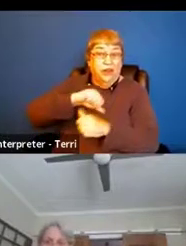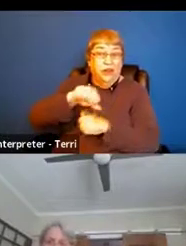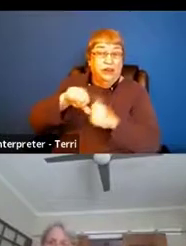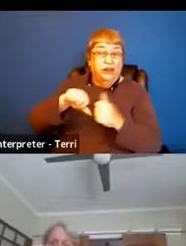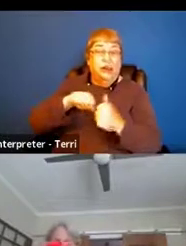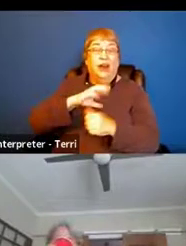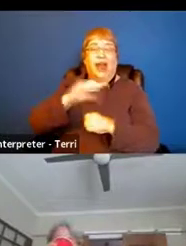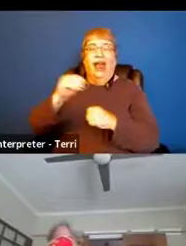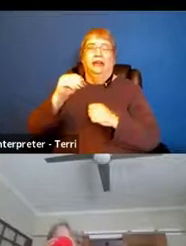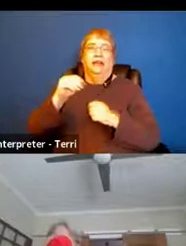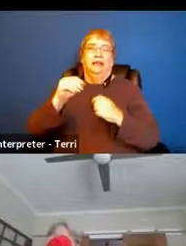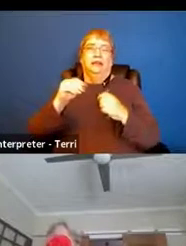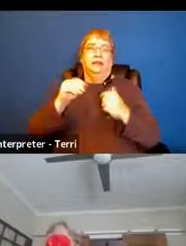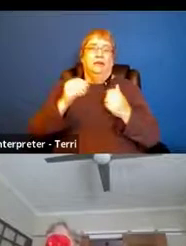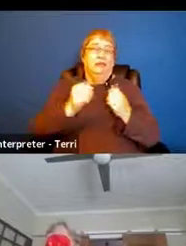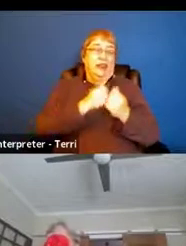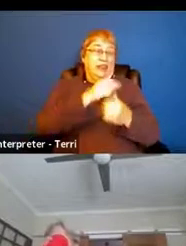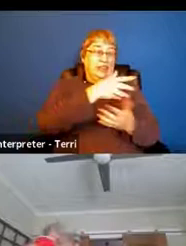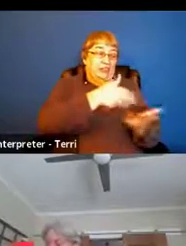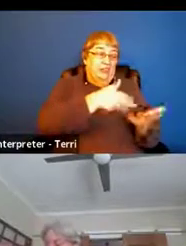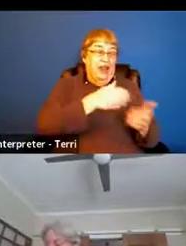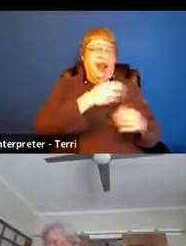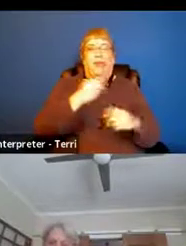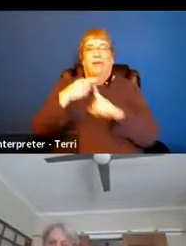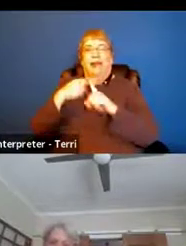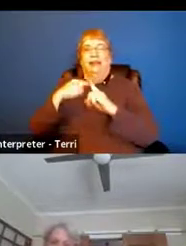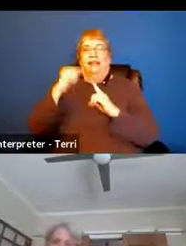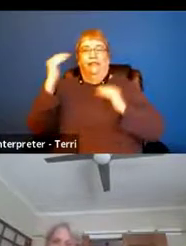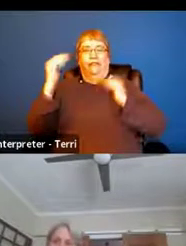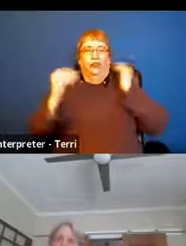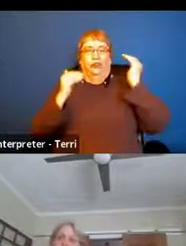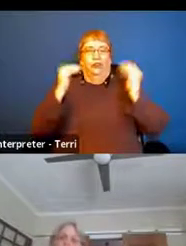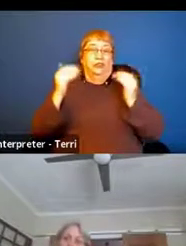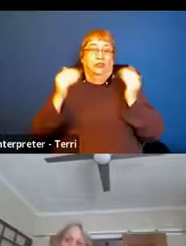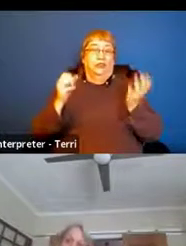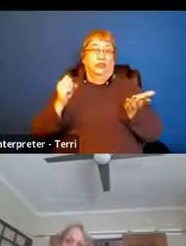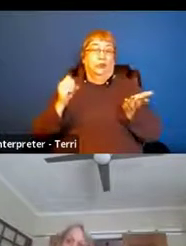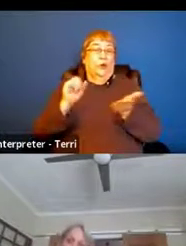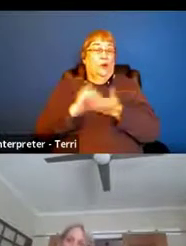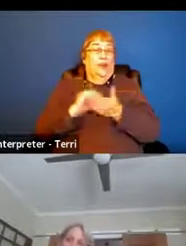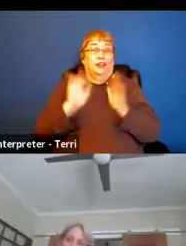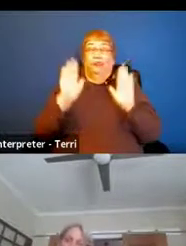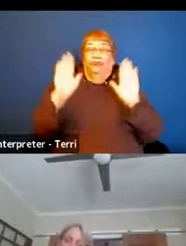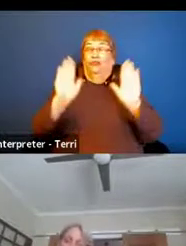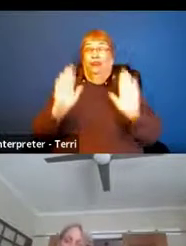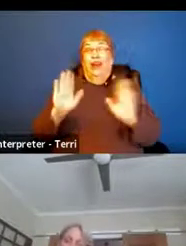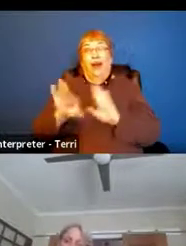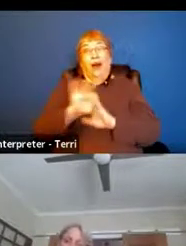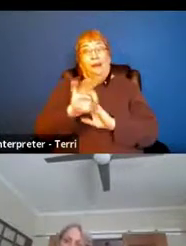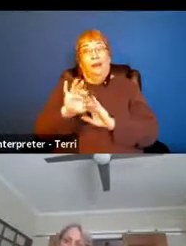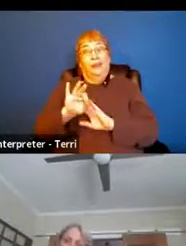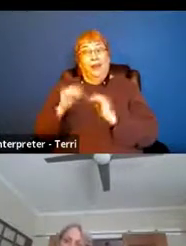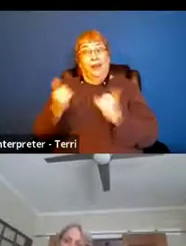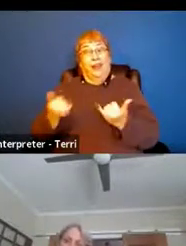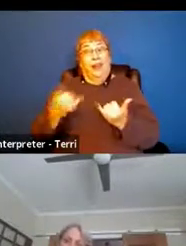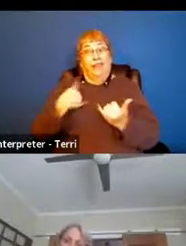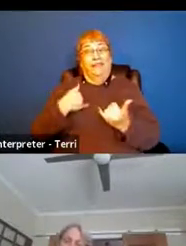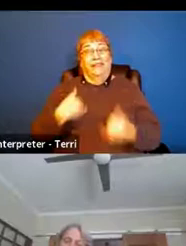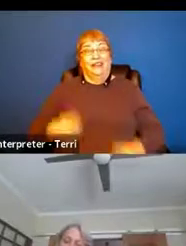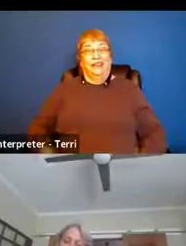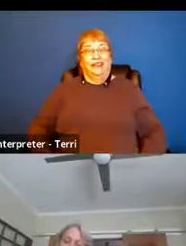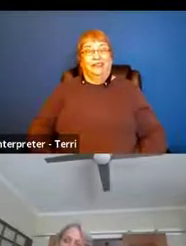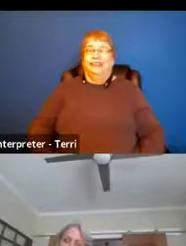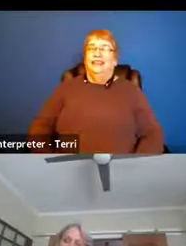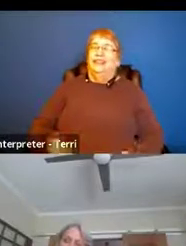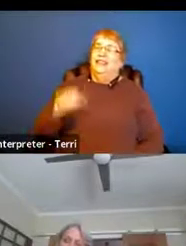positive adults in their lives. So that's a great option that we have. Absolutely. And